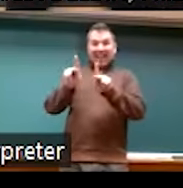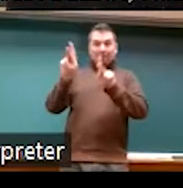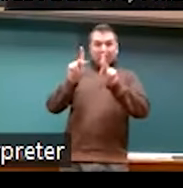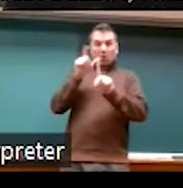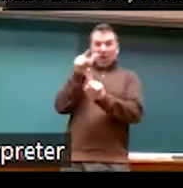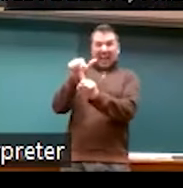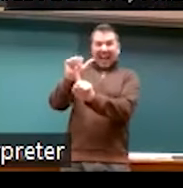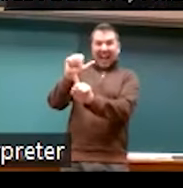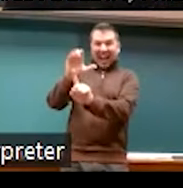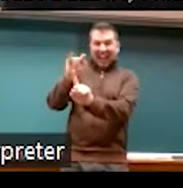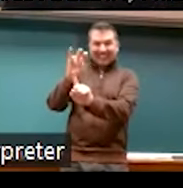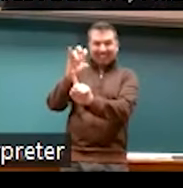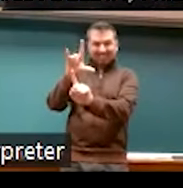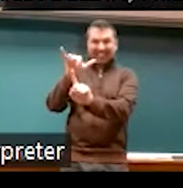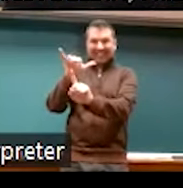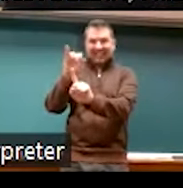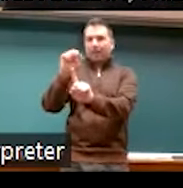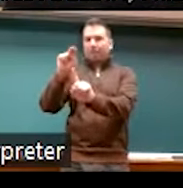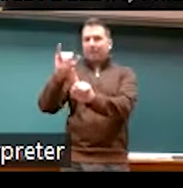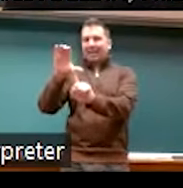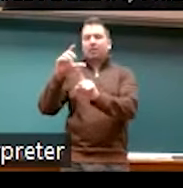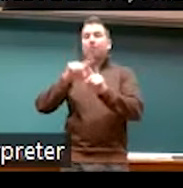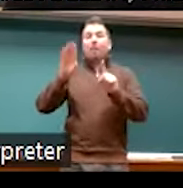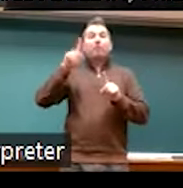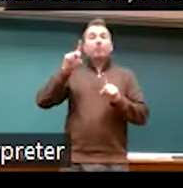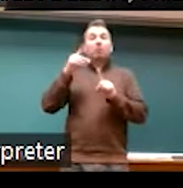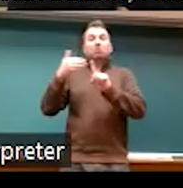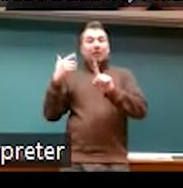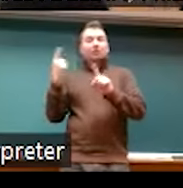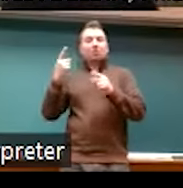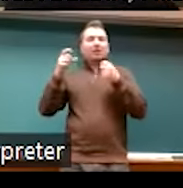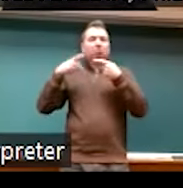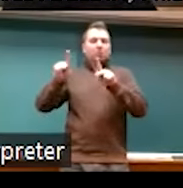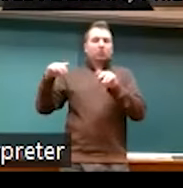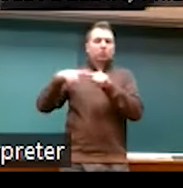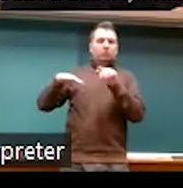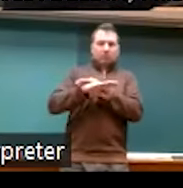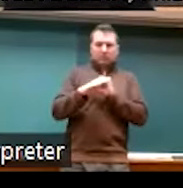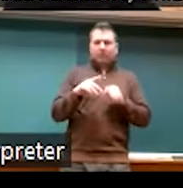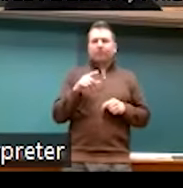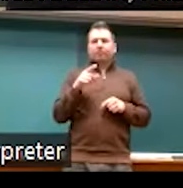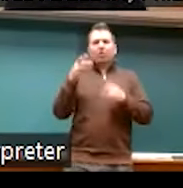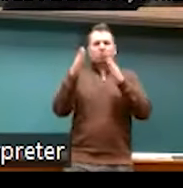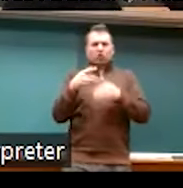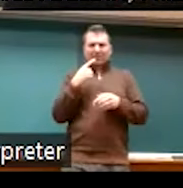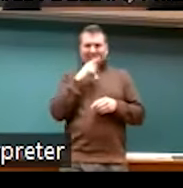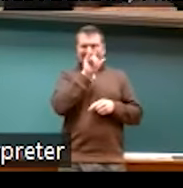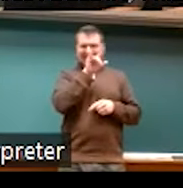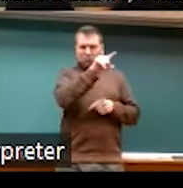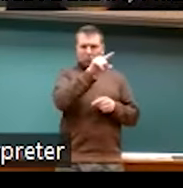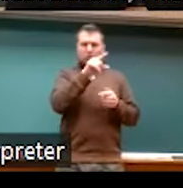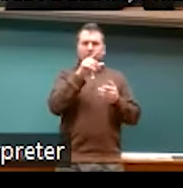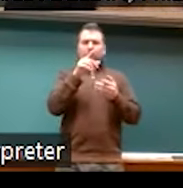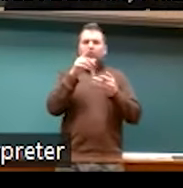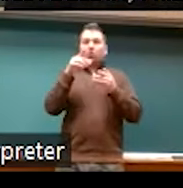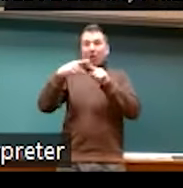in our program. And she walked up to me and she said, you know, Patty, I just have to, because we check everyone out. And you know, at the end, we go through how